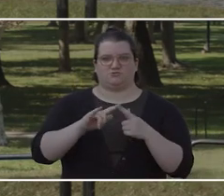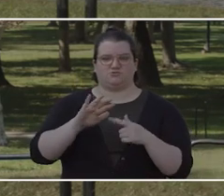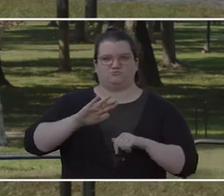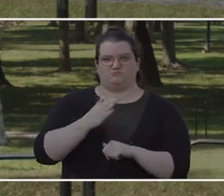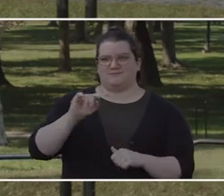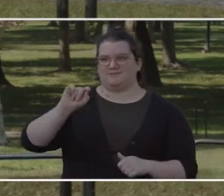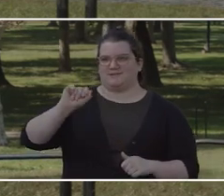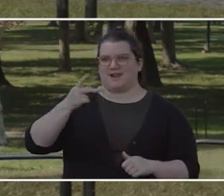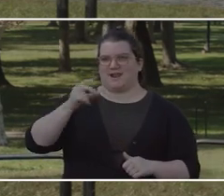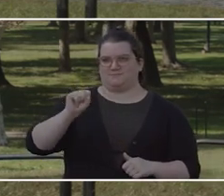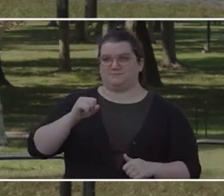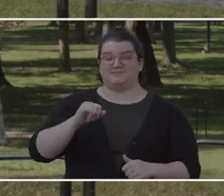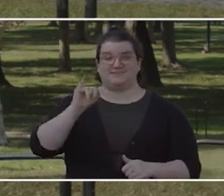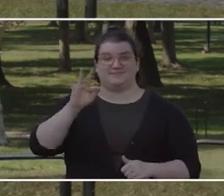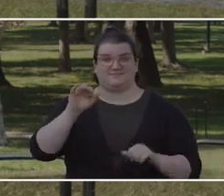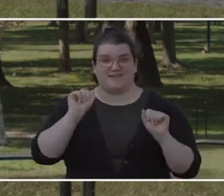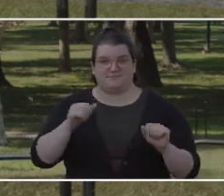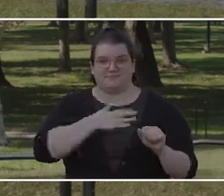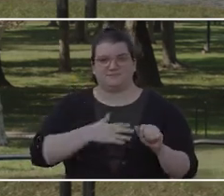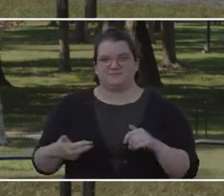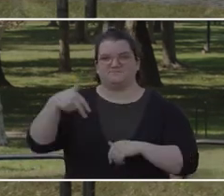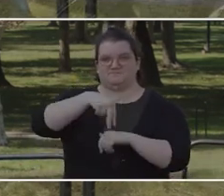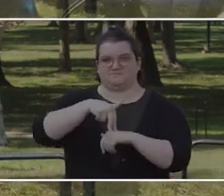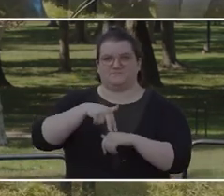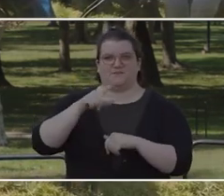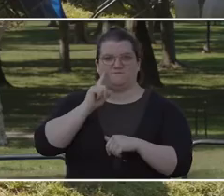you to stand if you are able for the playing of taps.